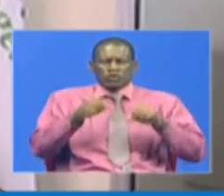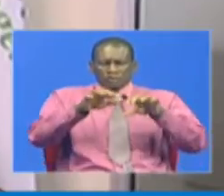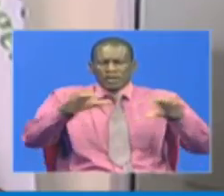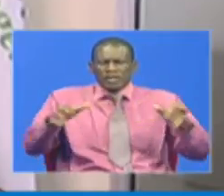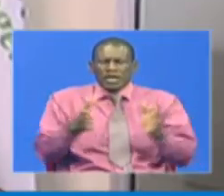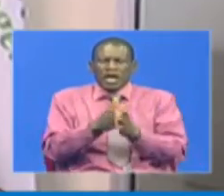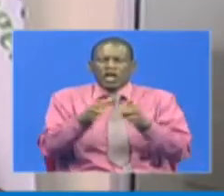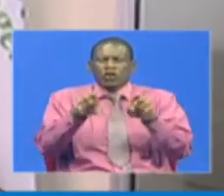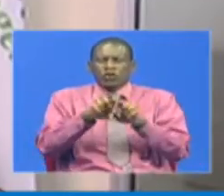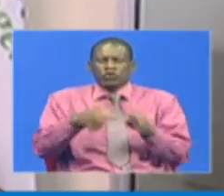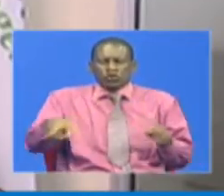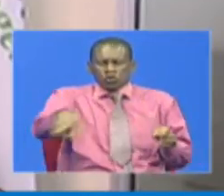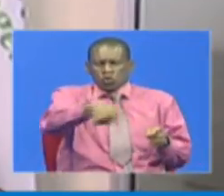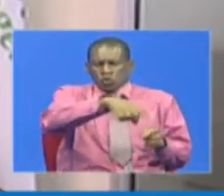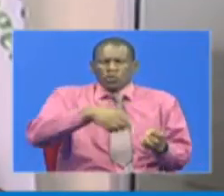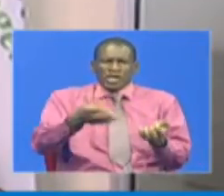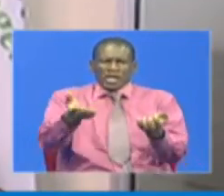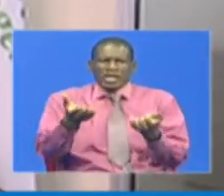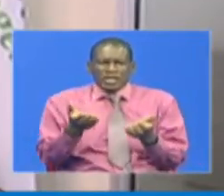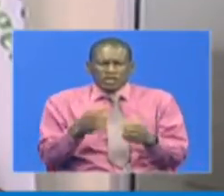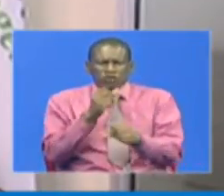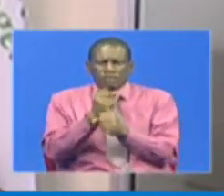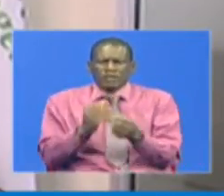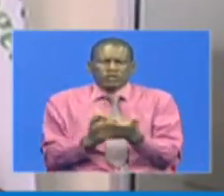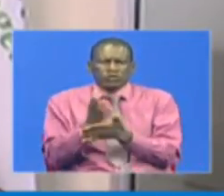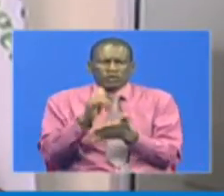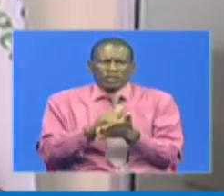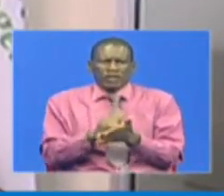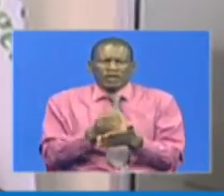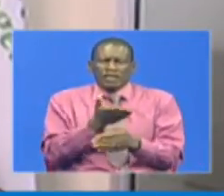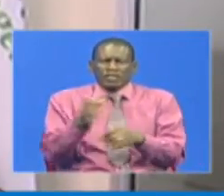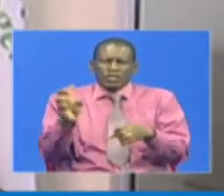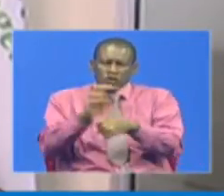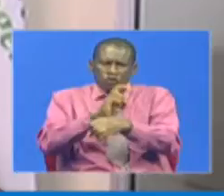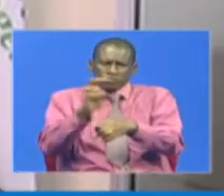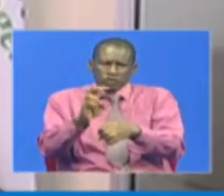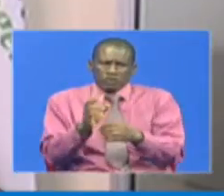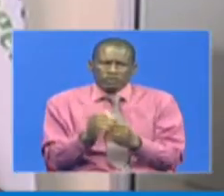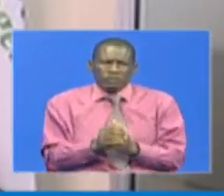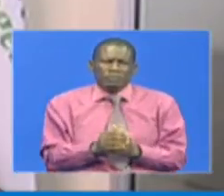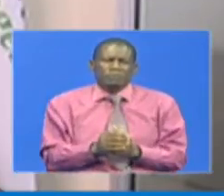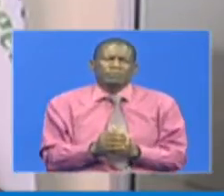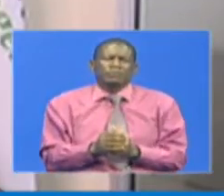also we need to make sure that they observe